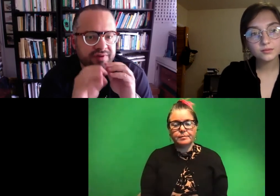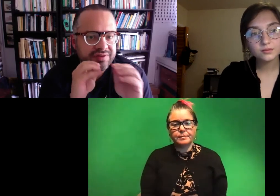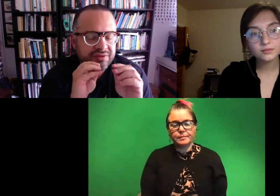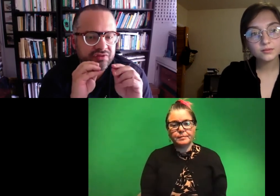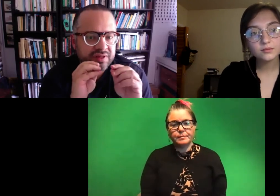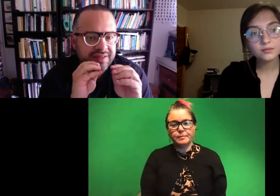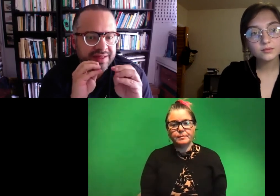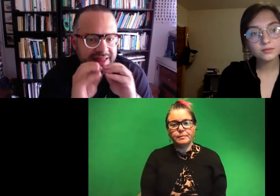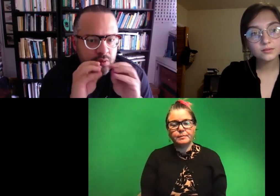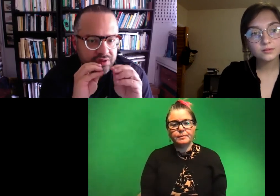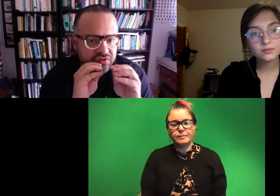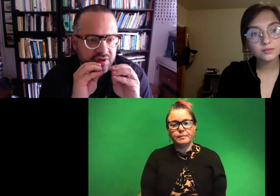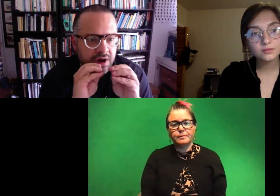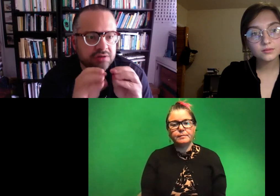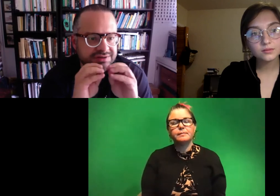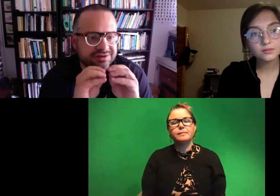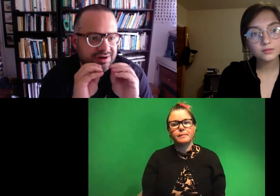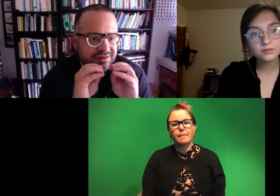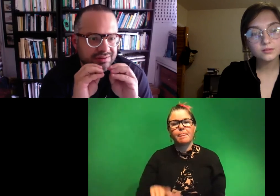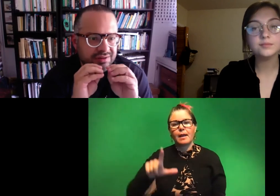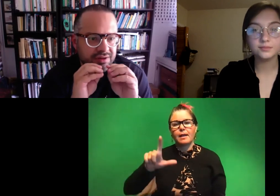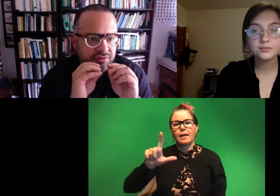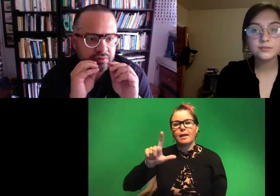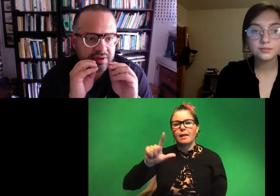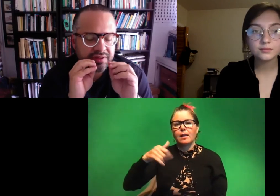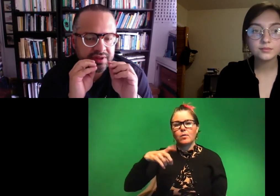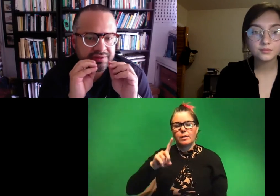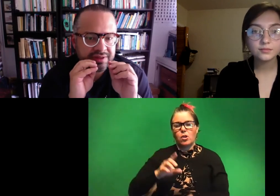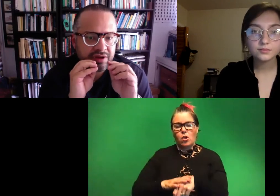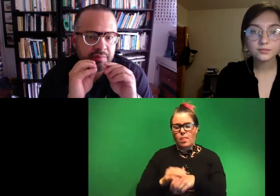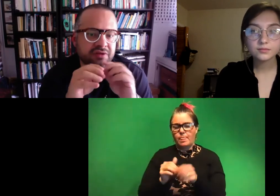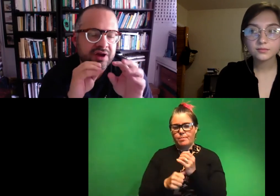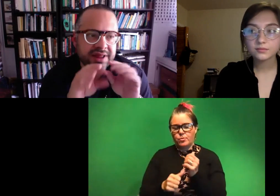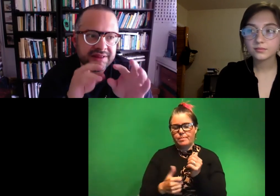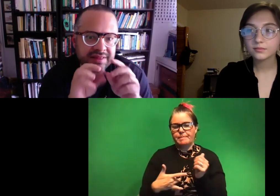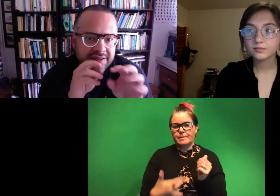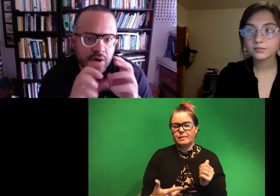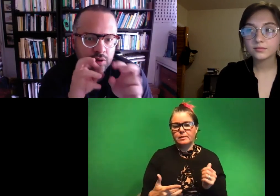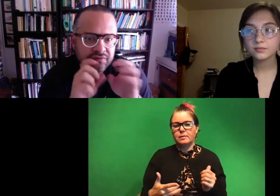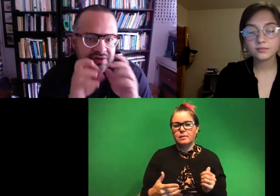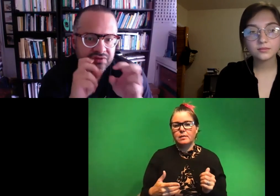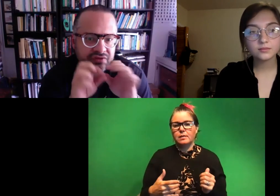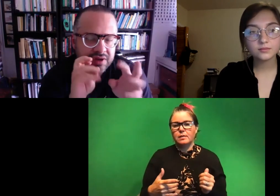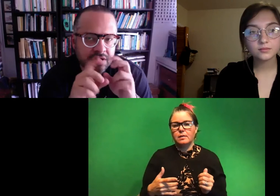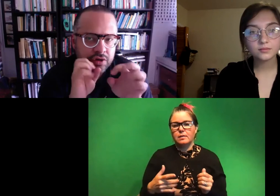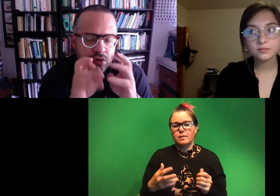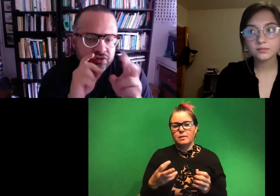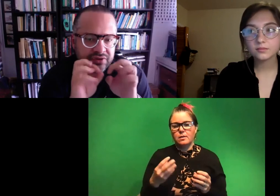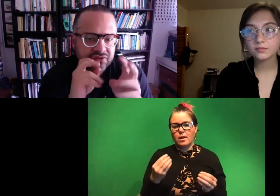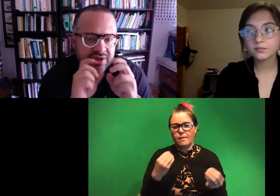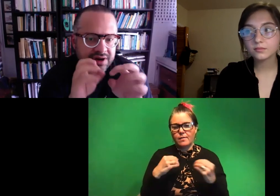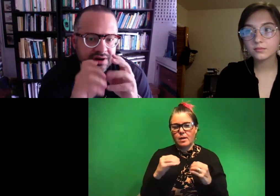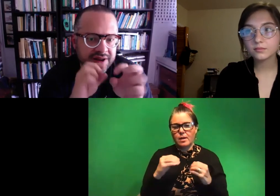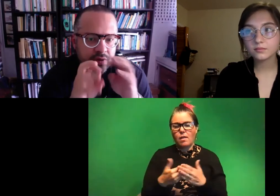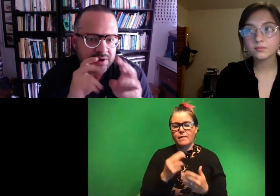most of it is like the liquids on the dung. Mm. So the dung beetles are eating like all of these